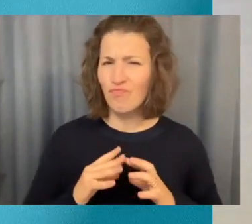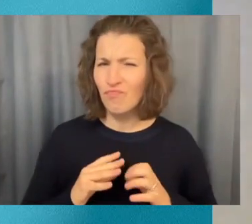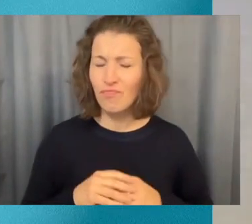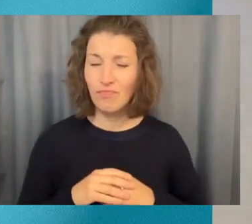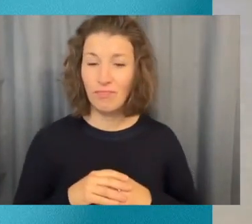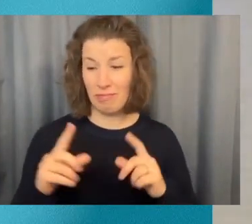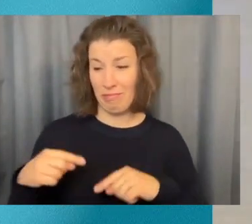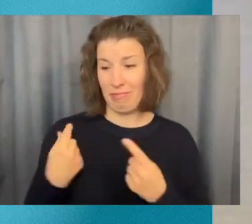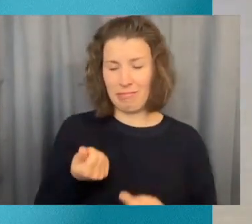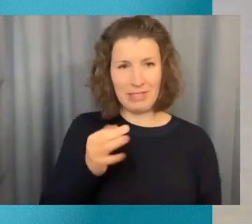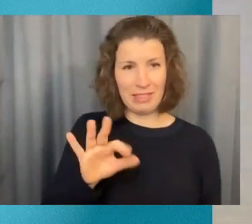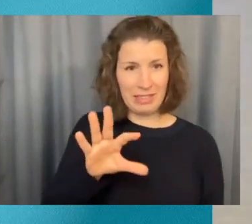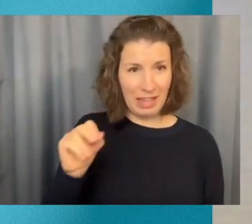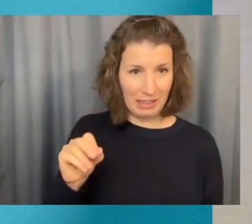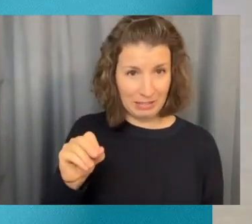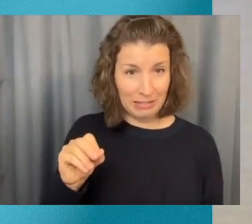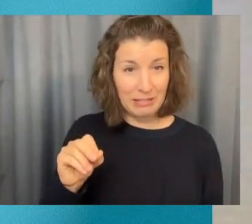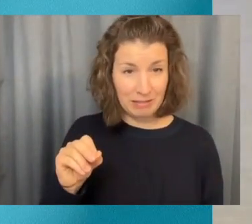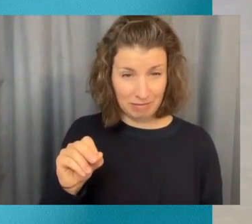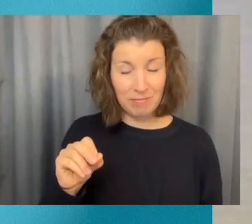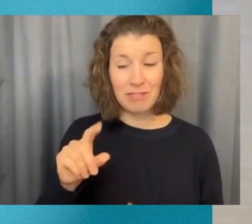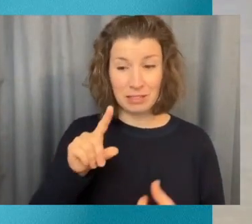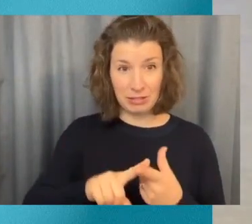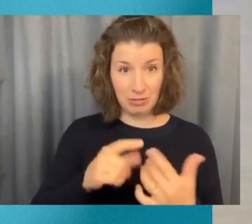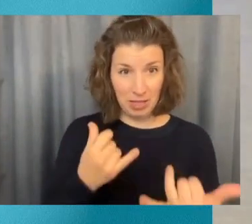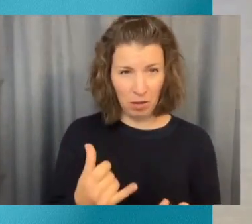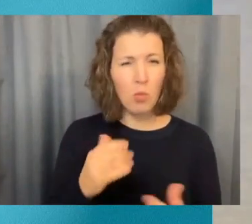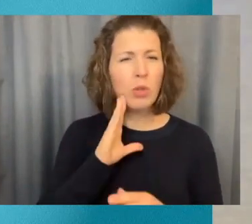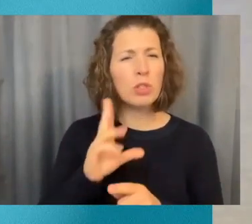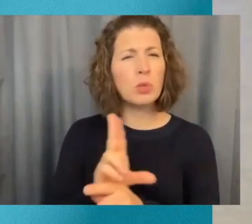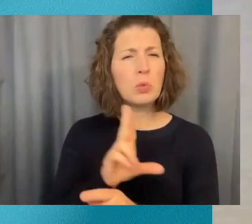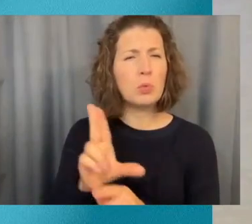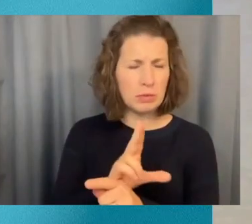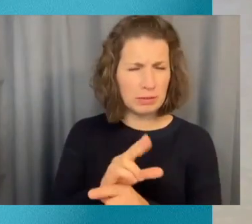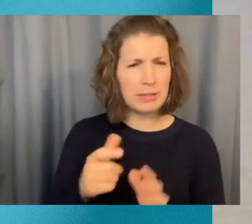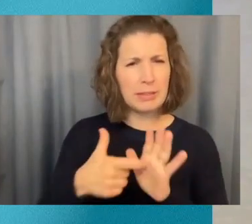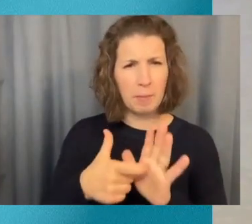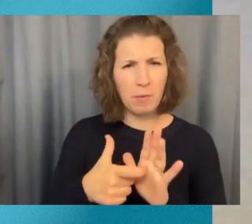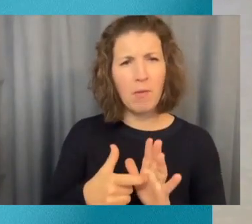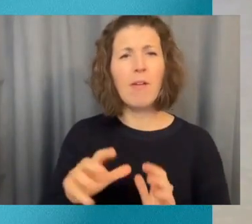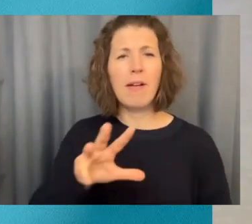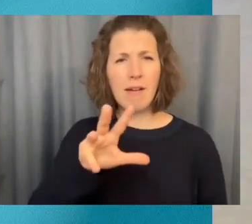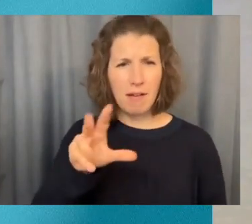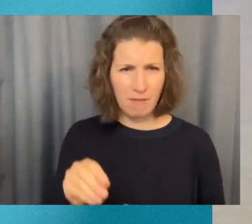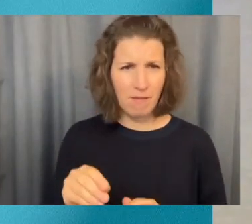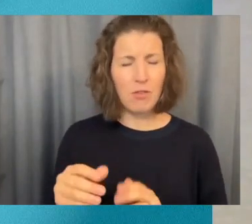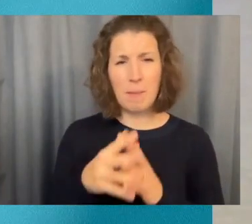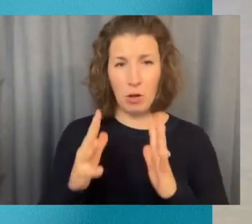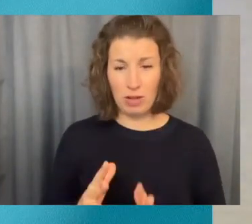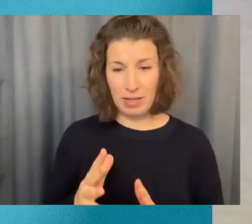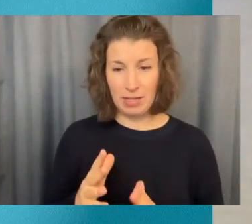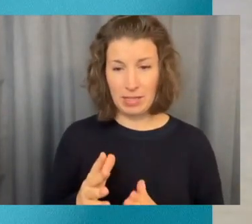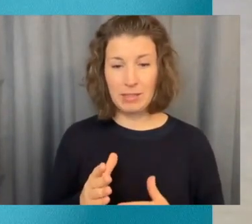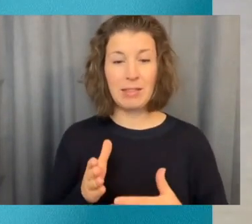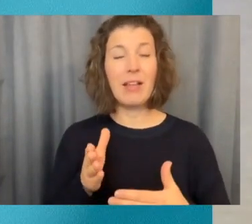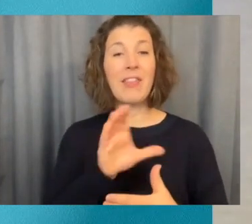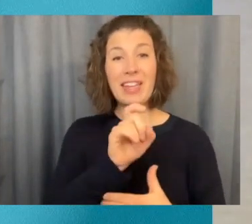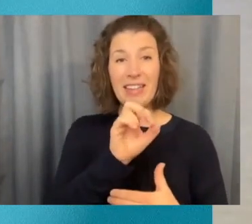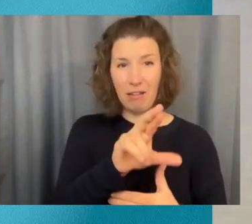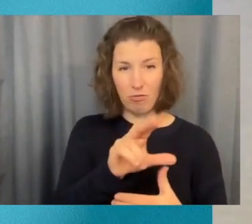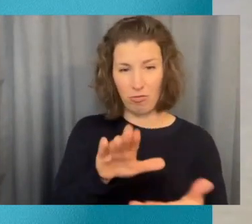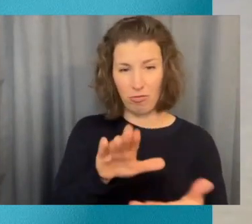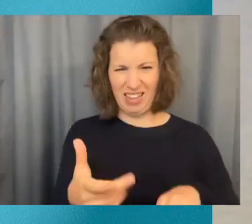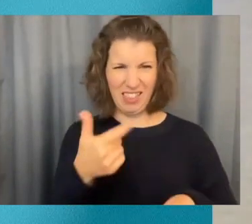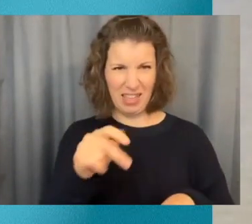now, I'll use an example of African Americans. The cancer death gap between Blacks and whites